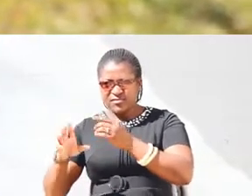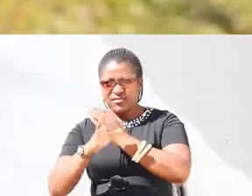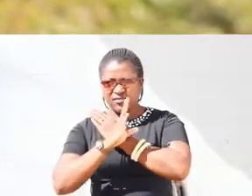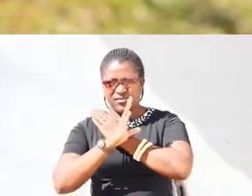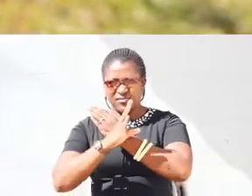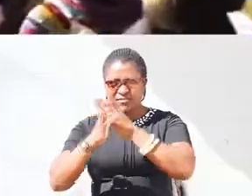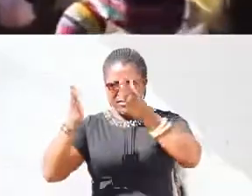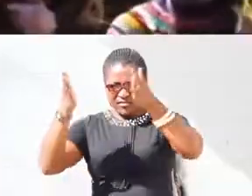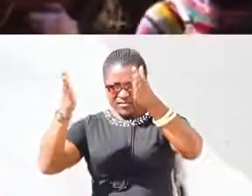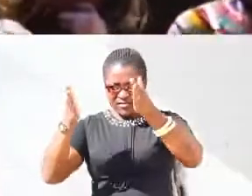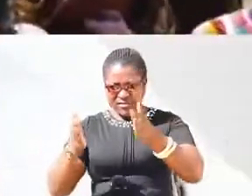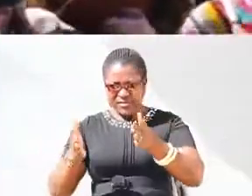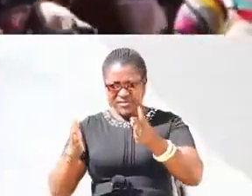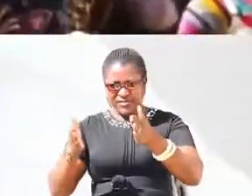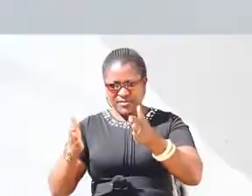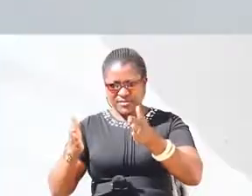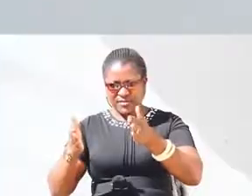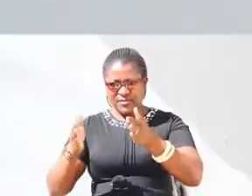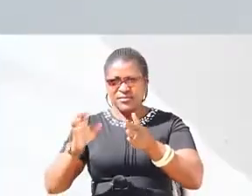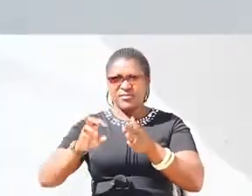Zambia, Northern